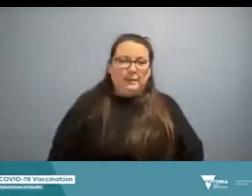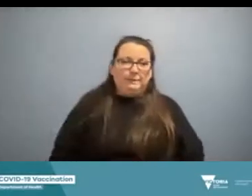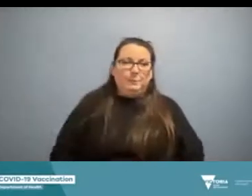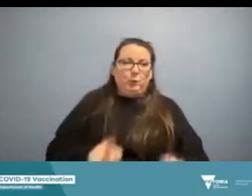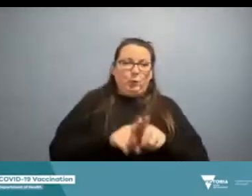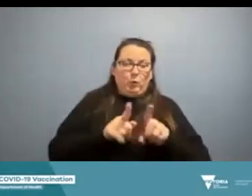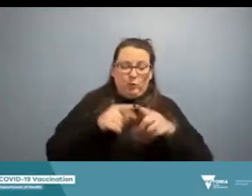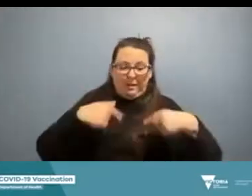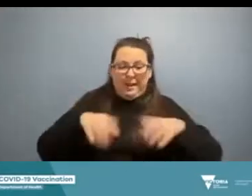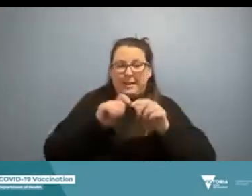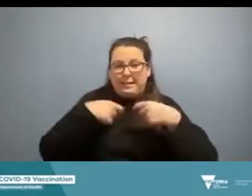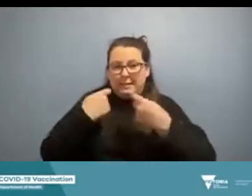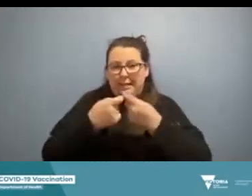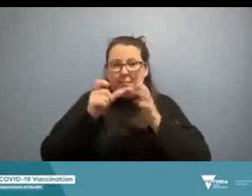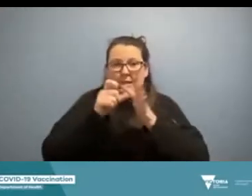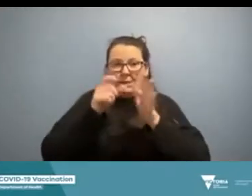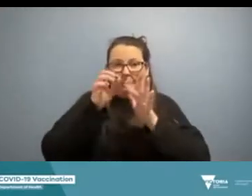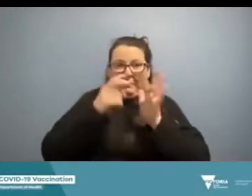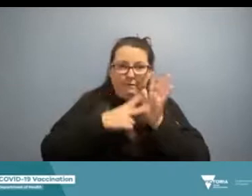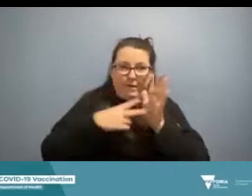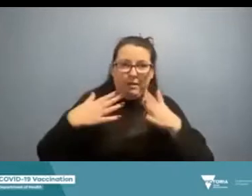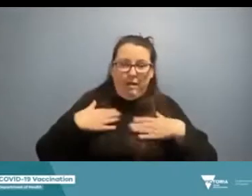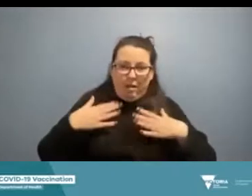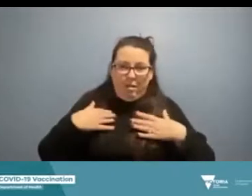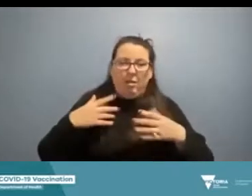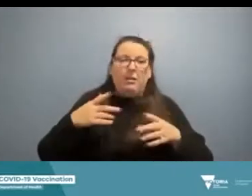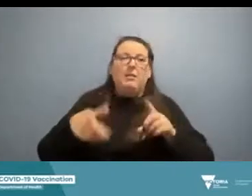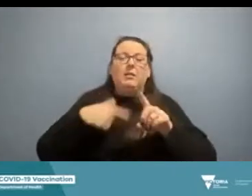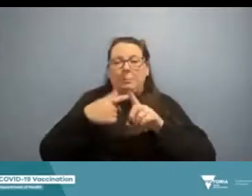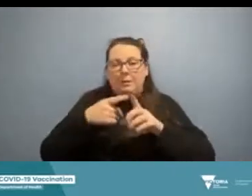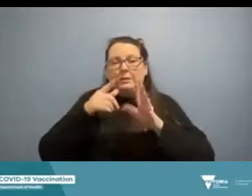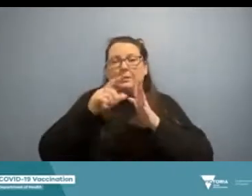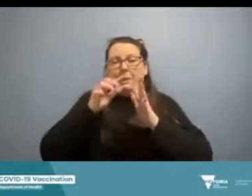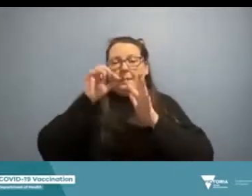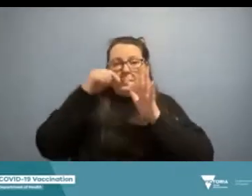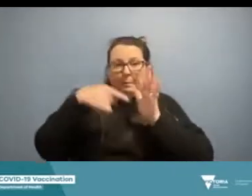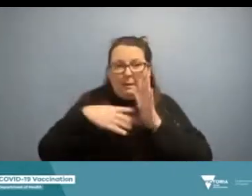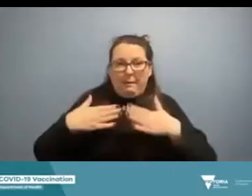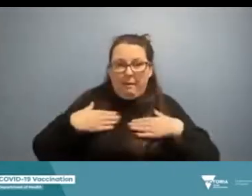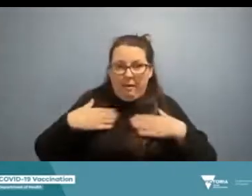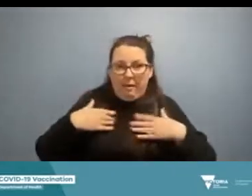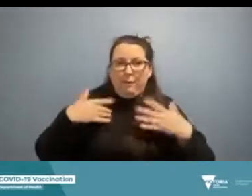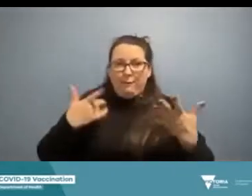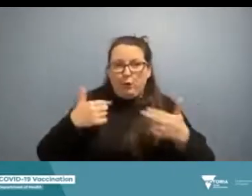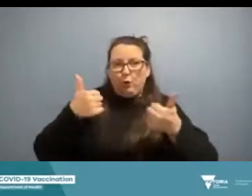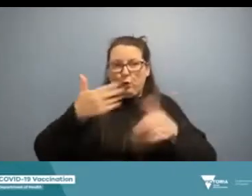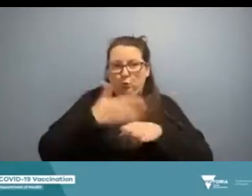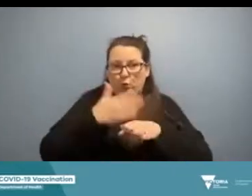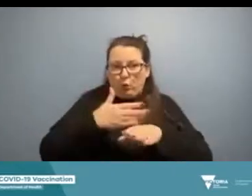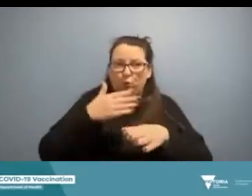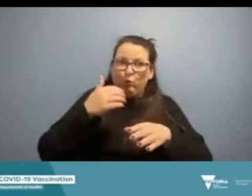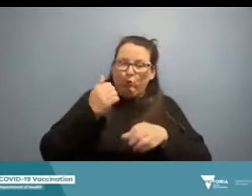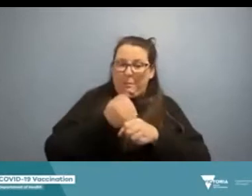teams from DPV Health, Connect Health and Community, and the Department of Health for their great work in making tonight happen. Look, I think the